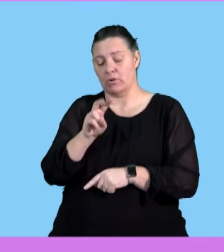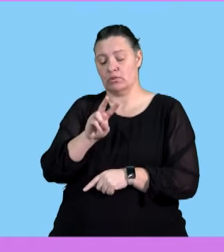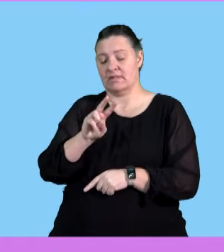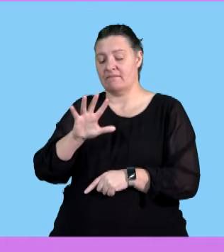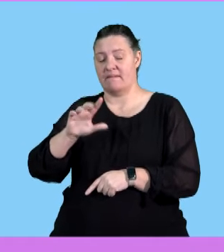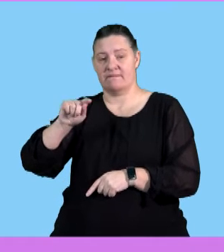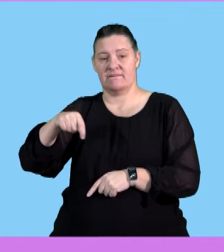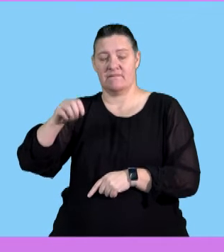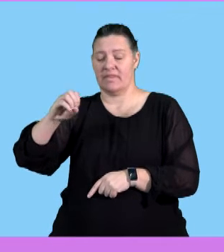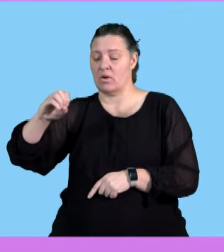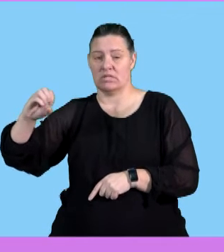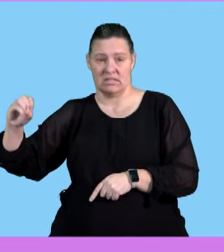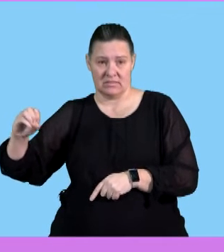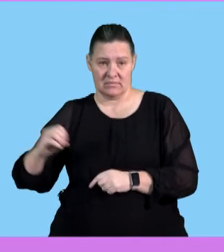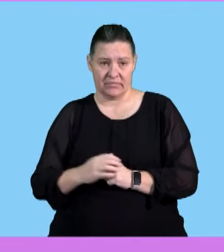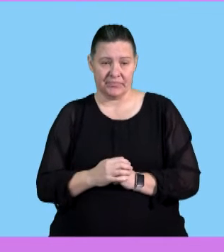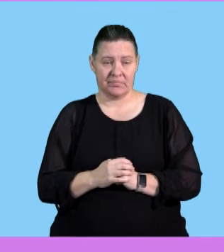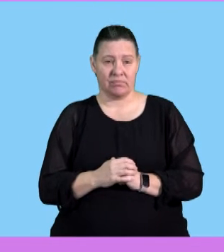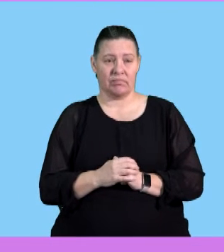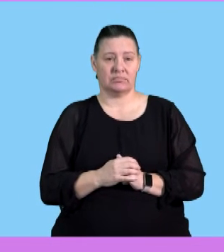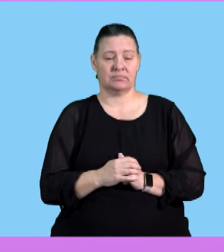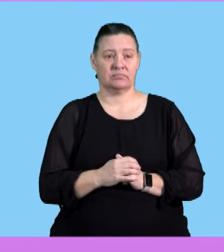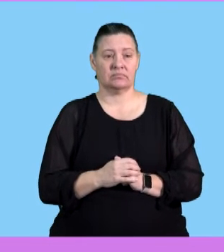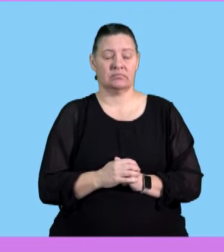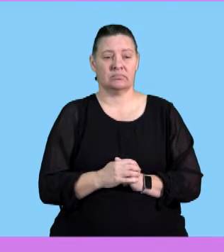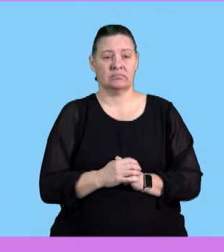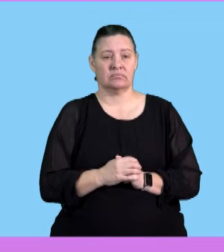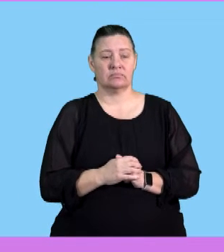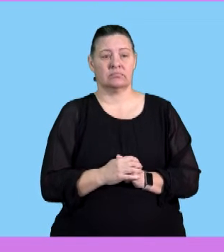6.7% of 25,000? So now